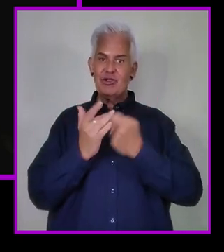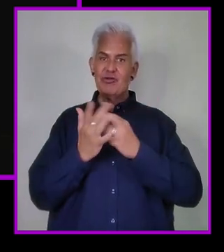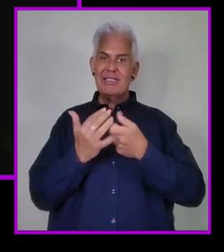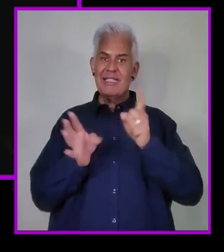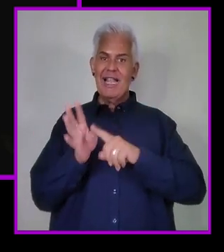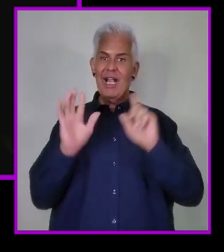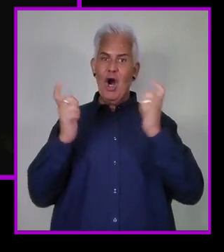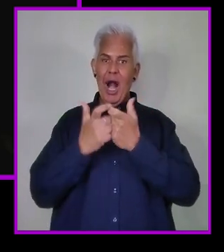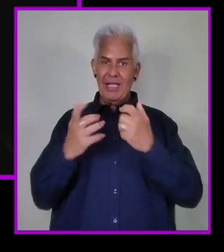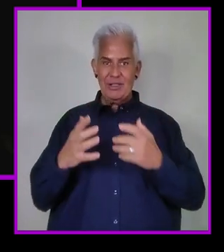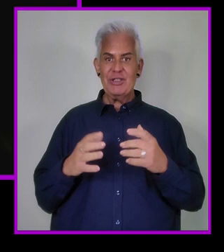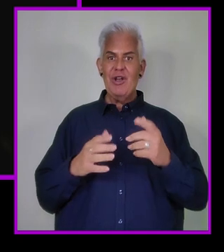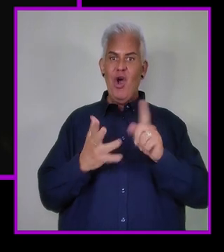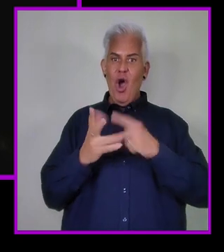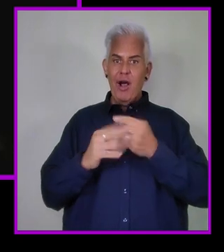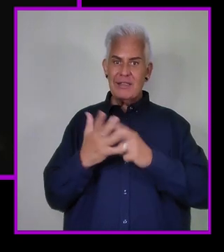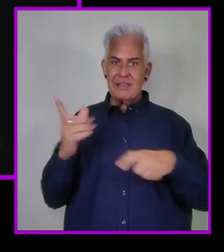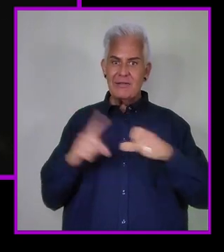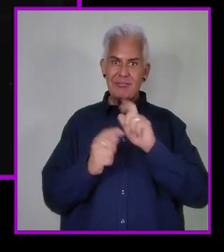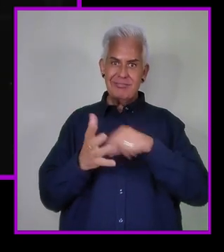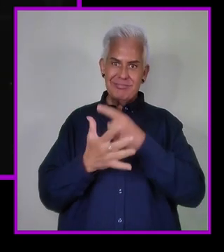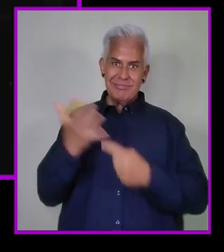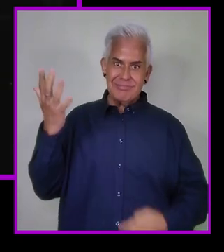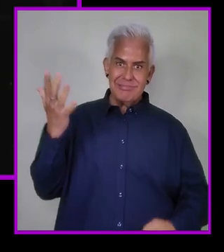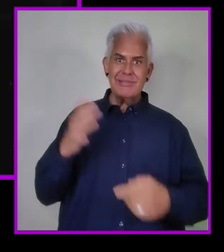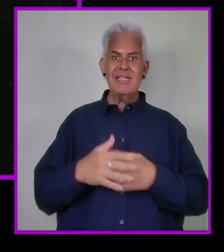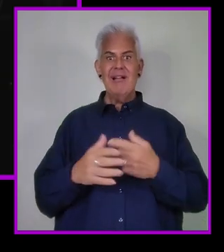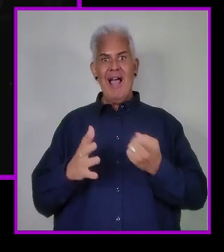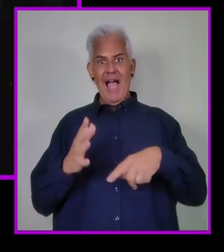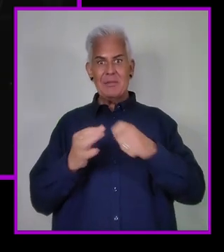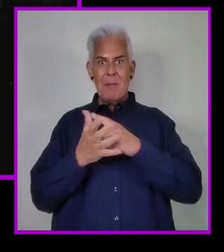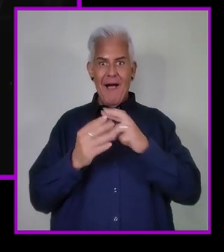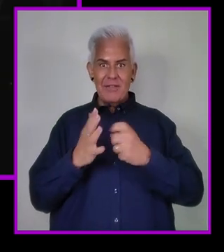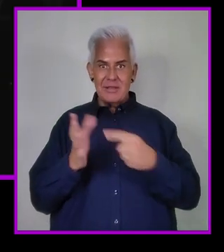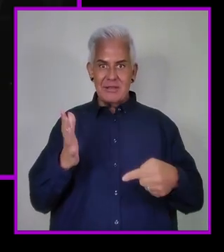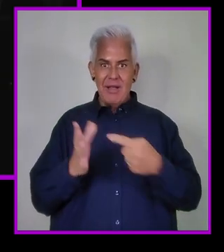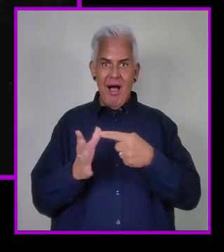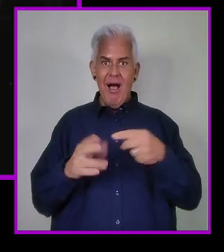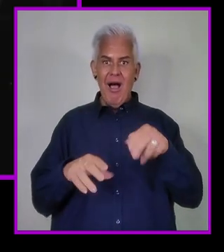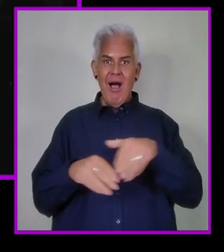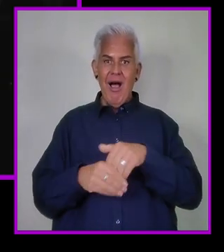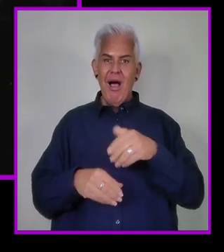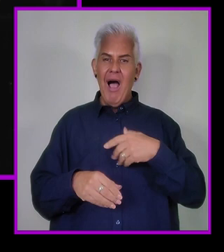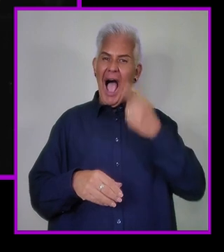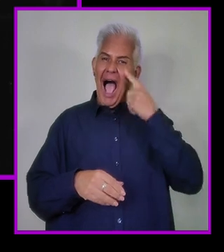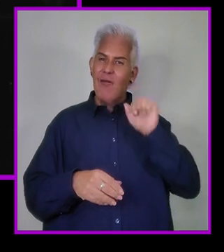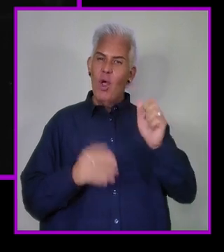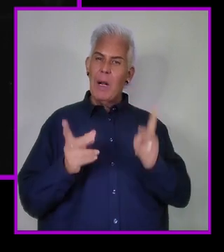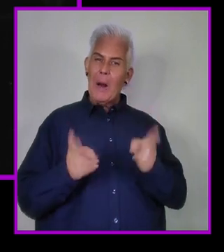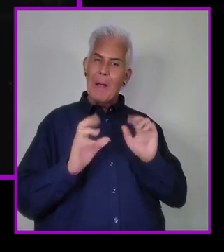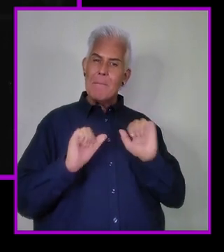the Arts Council and BAFTA. That's loads. I think what would be really great is for us to see you in action. So let's play